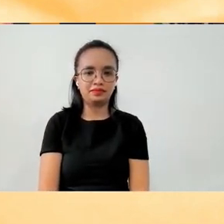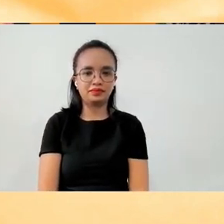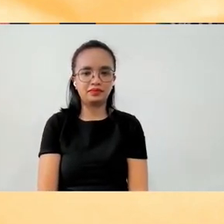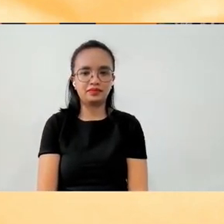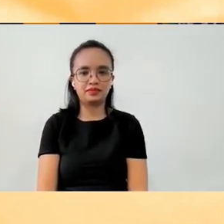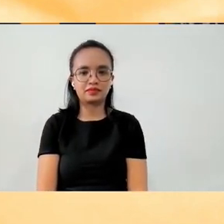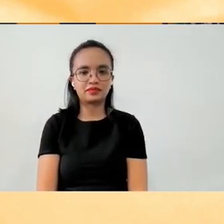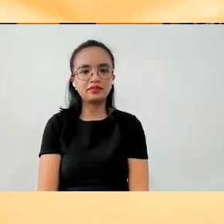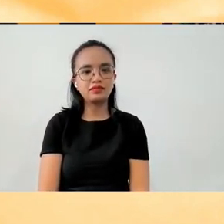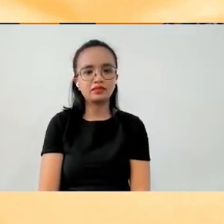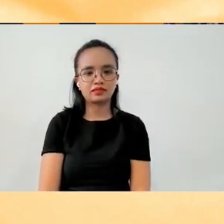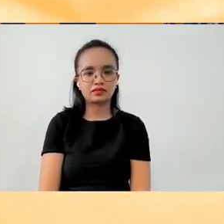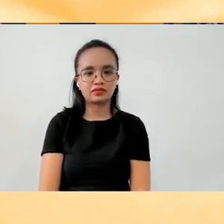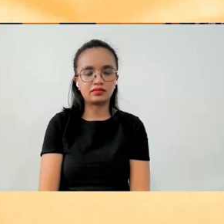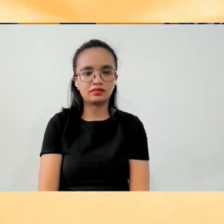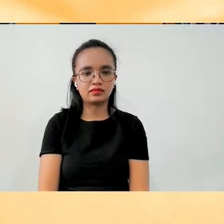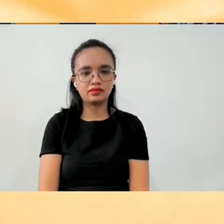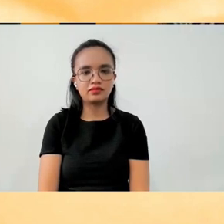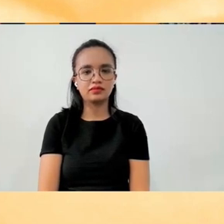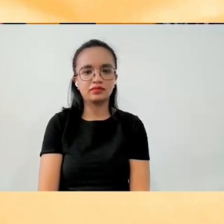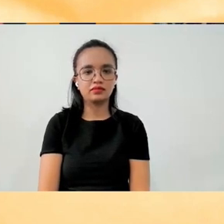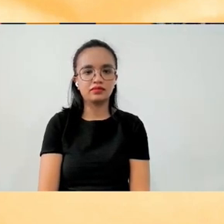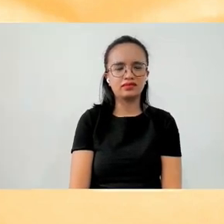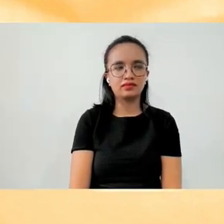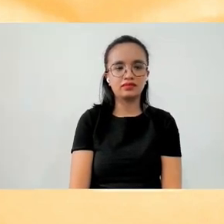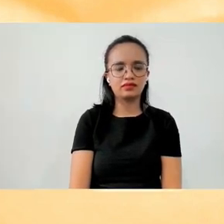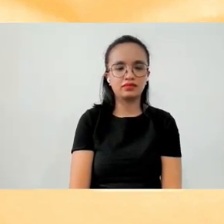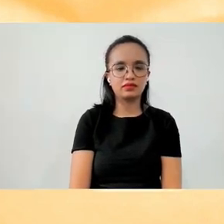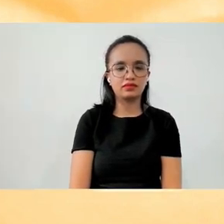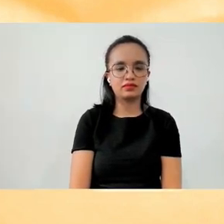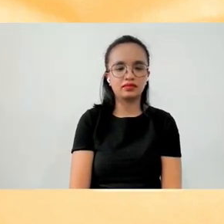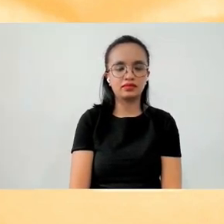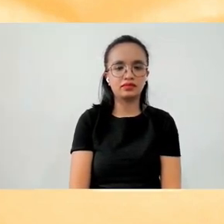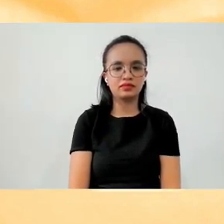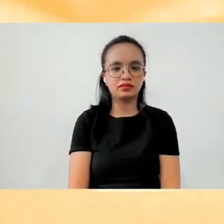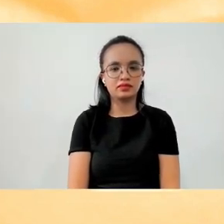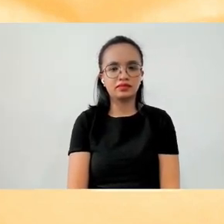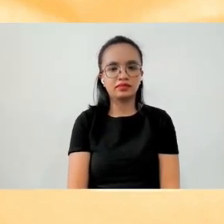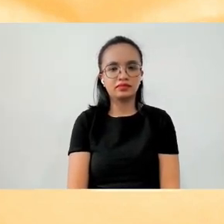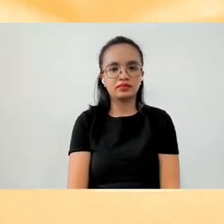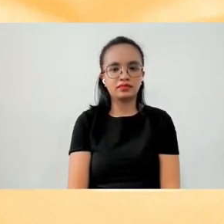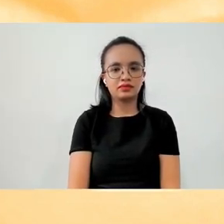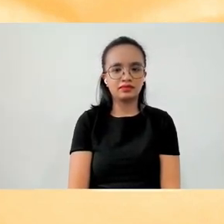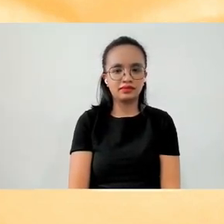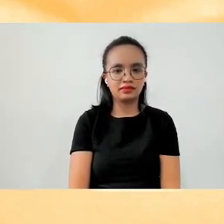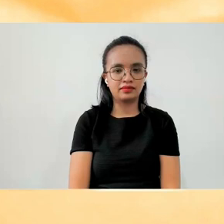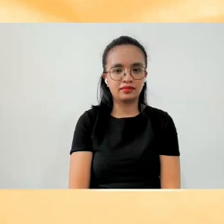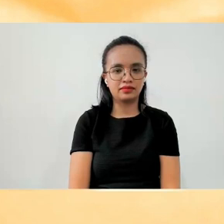to side, side to side, and side to side.